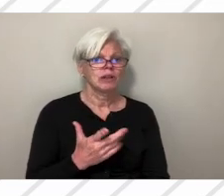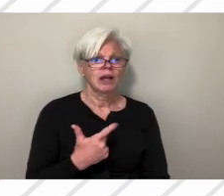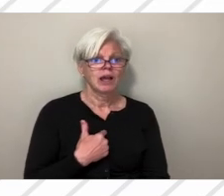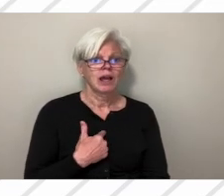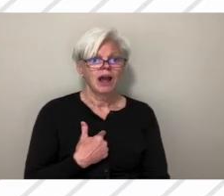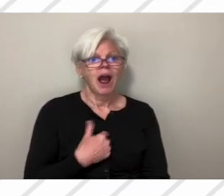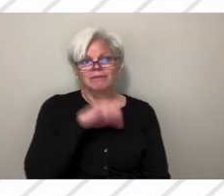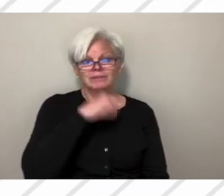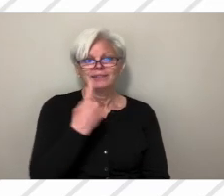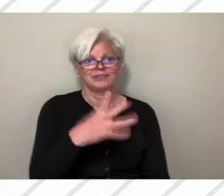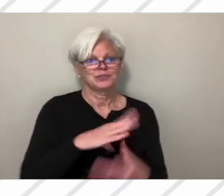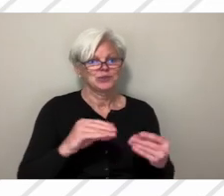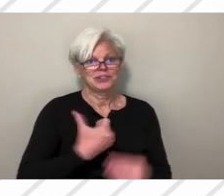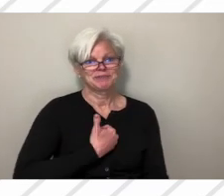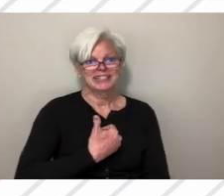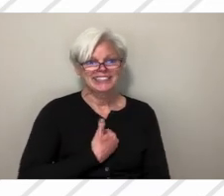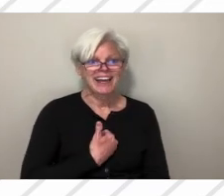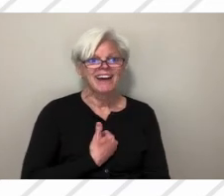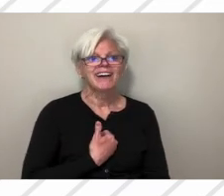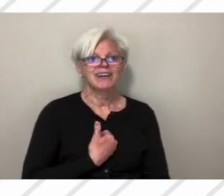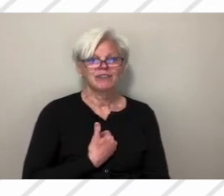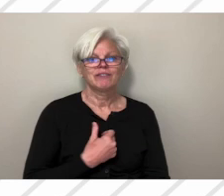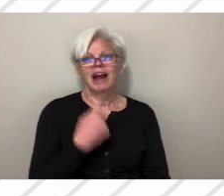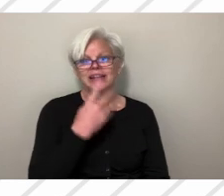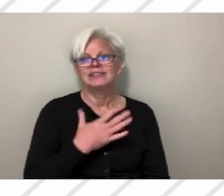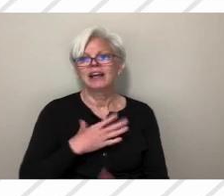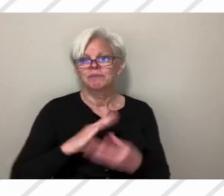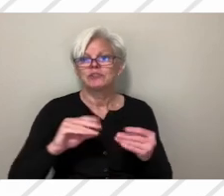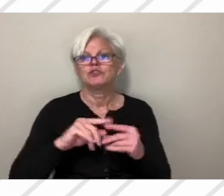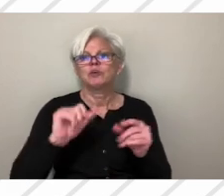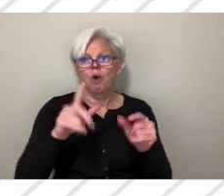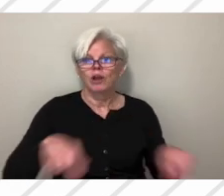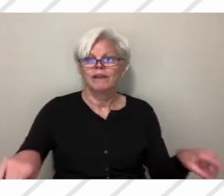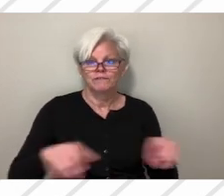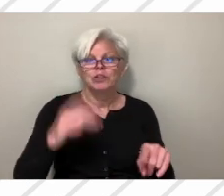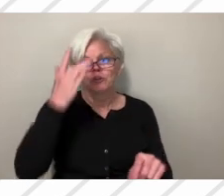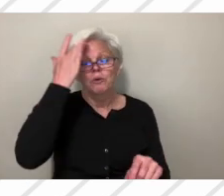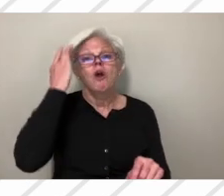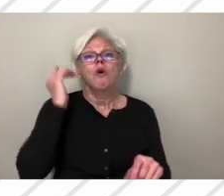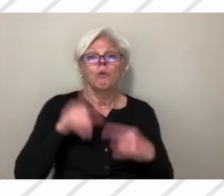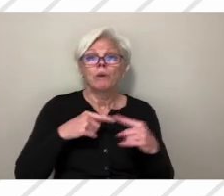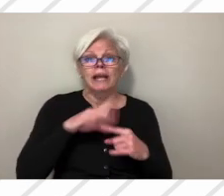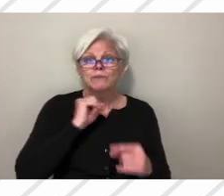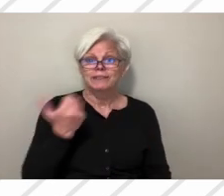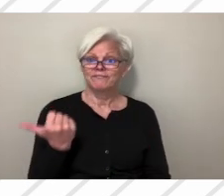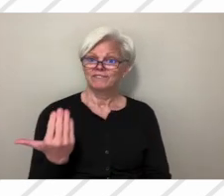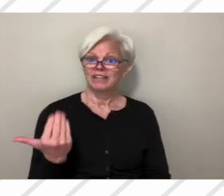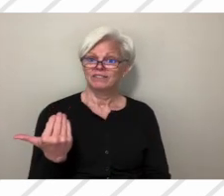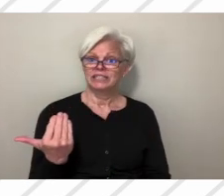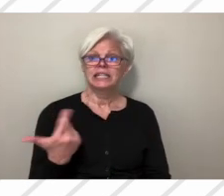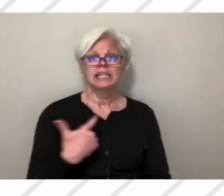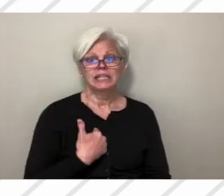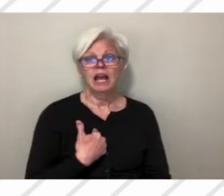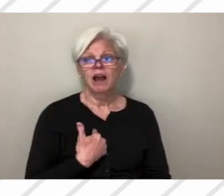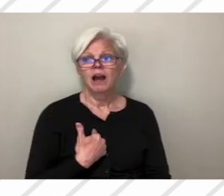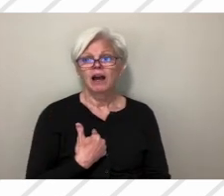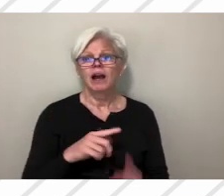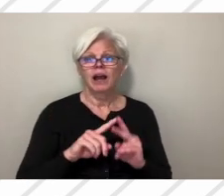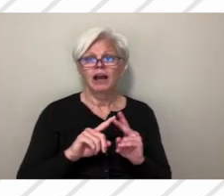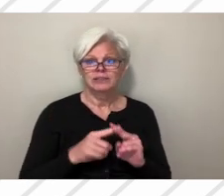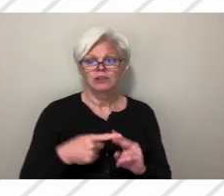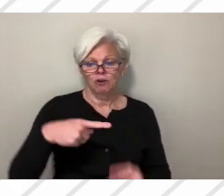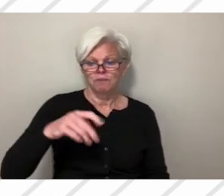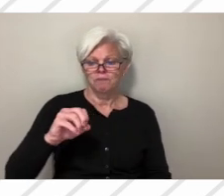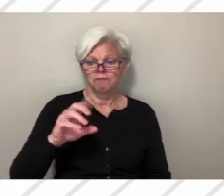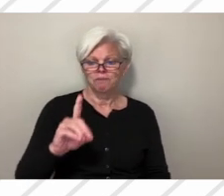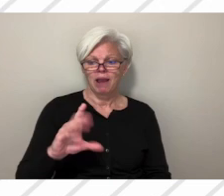myself. You know, to tell my story to all of you, when I was 15, I started a podcast